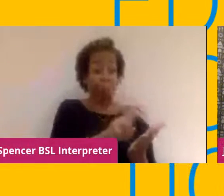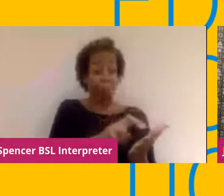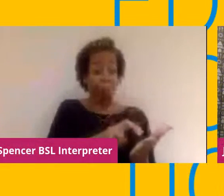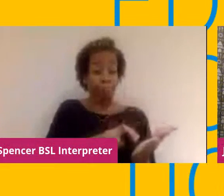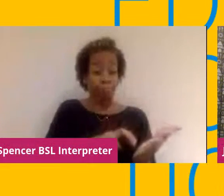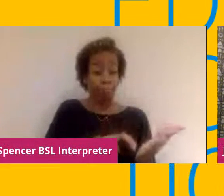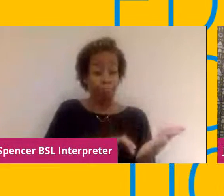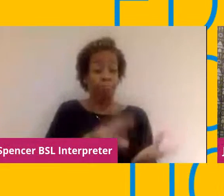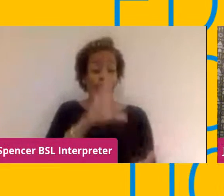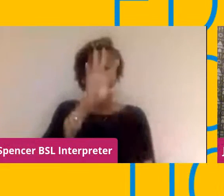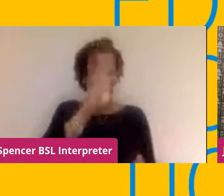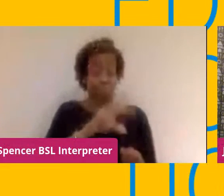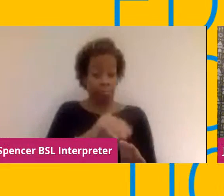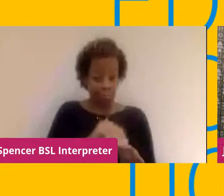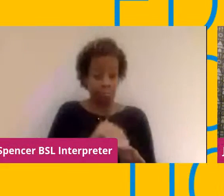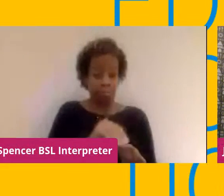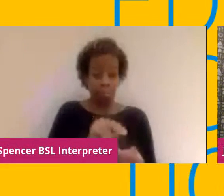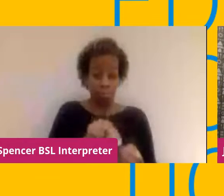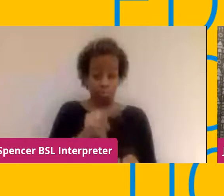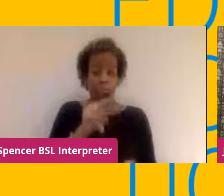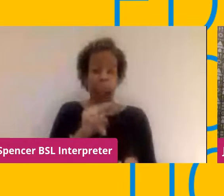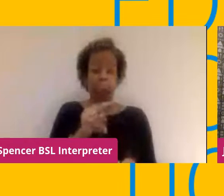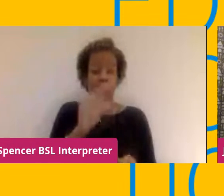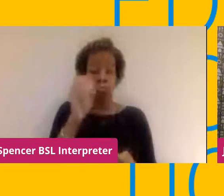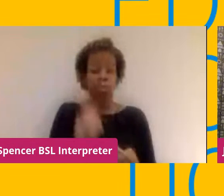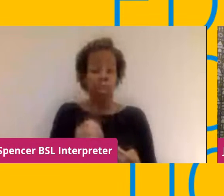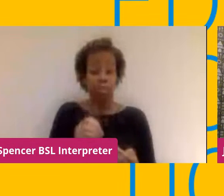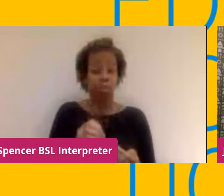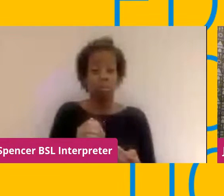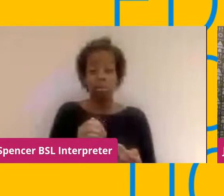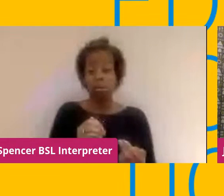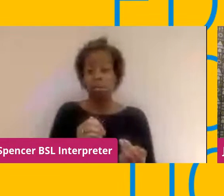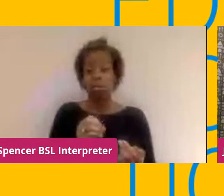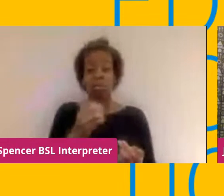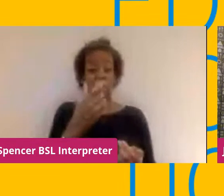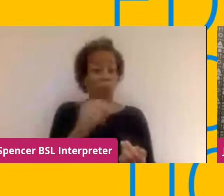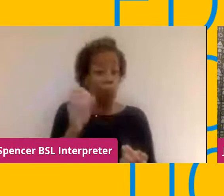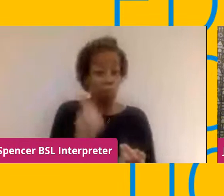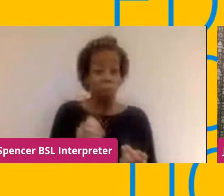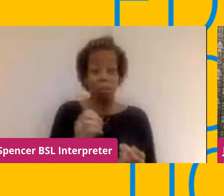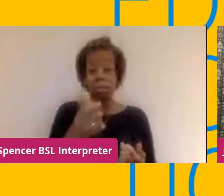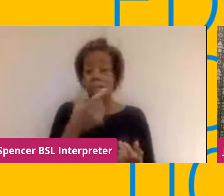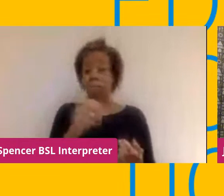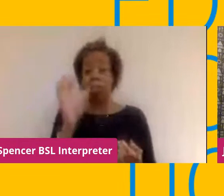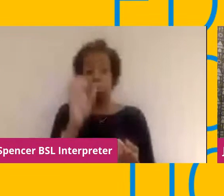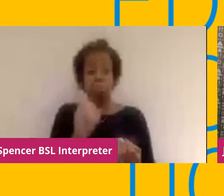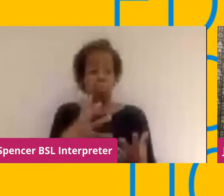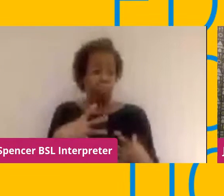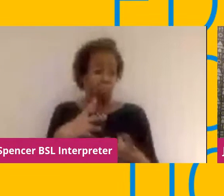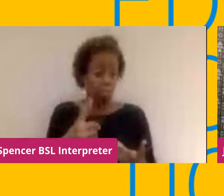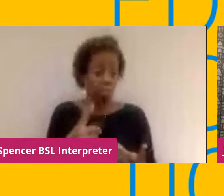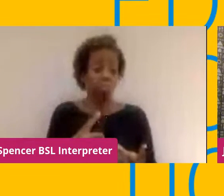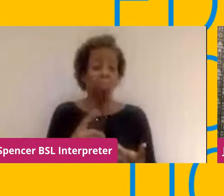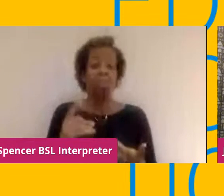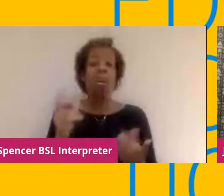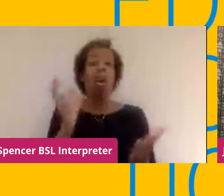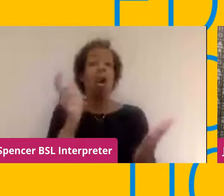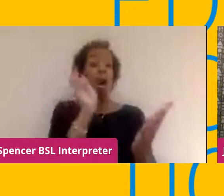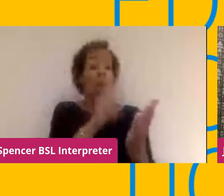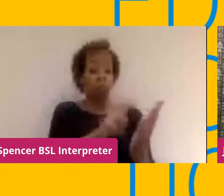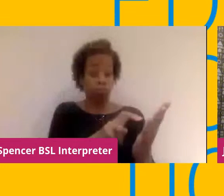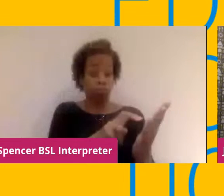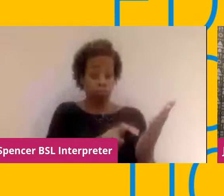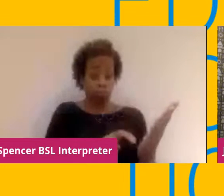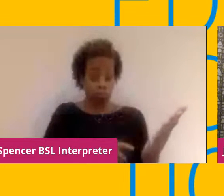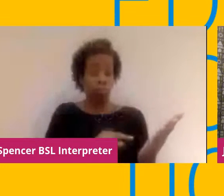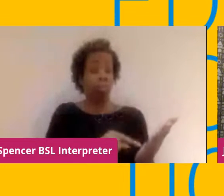It's a majority petition, so anything over 50%, but you can set yourself a target of 60, 70%. And everybody you're trying to get to sign it, you're saying, we